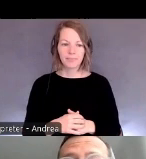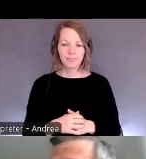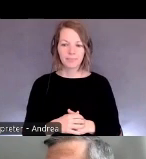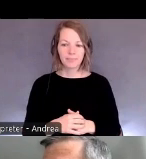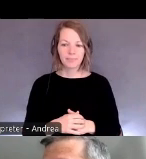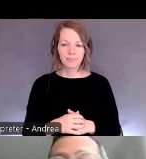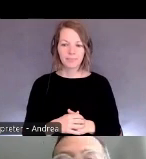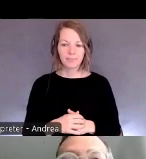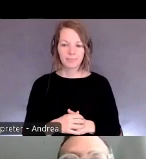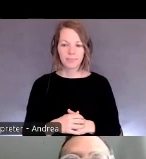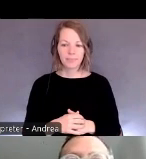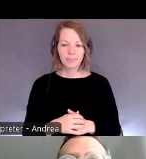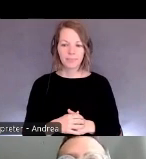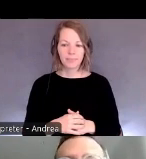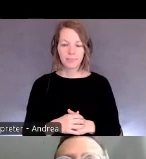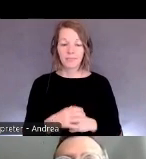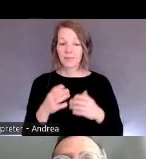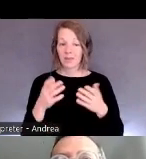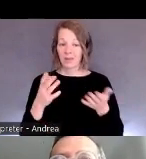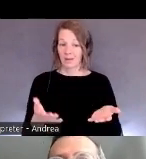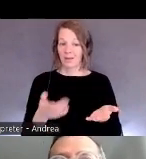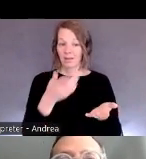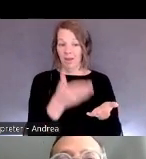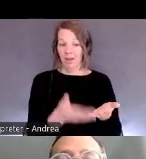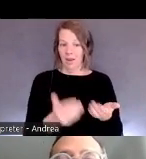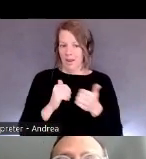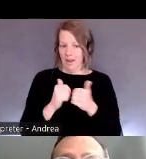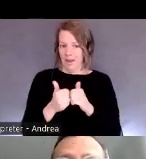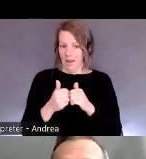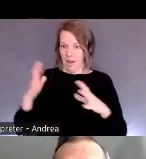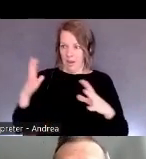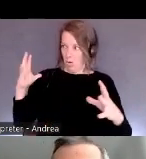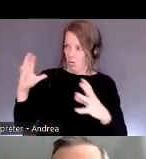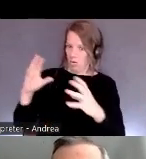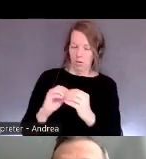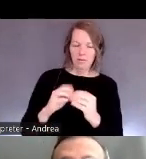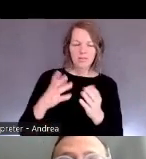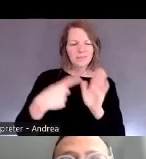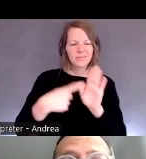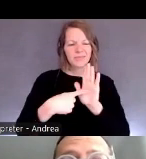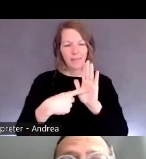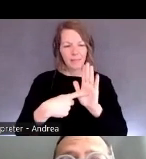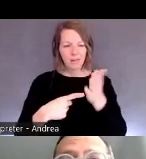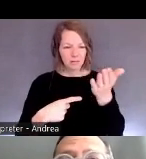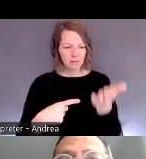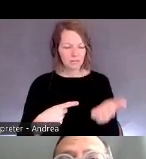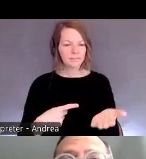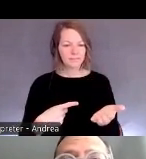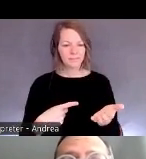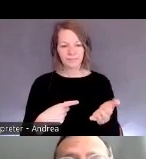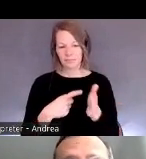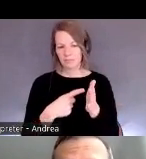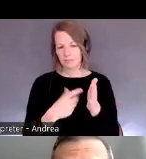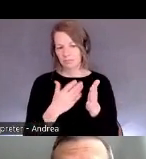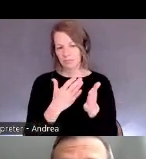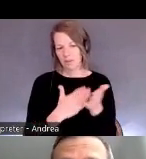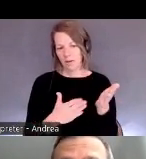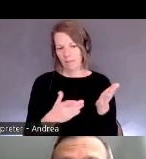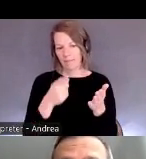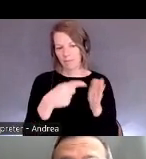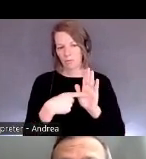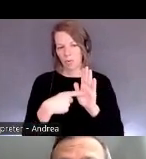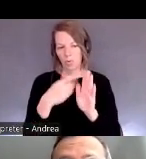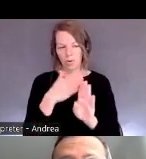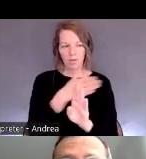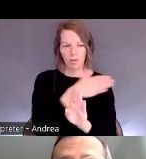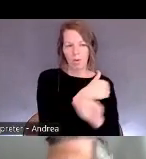then the question of how this has been done. So I am using some examples, and they are some of them appear in the slide that